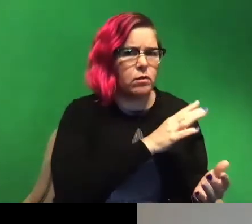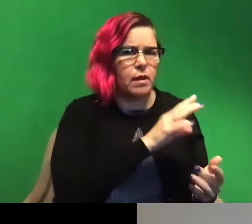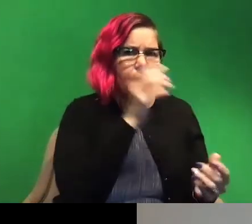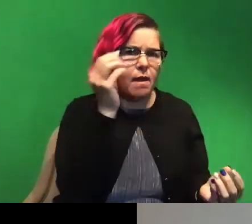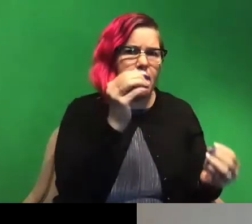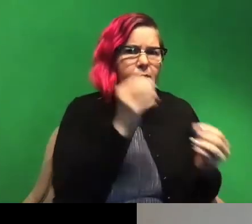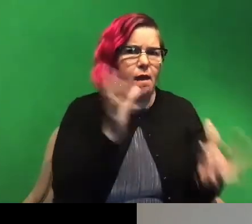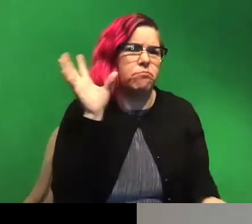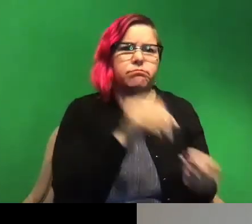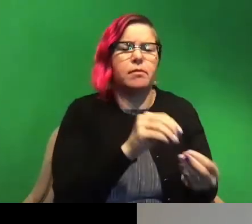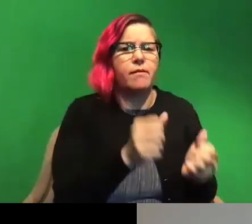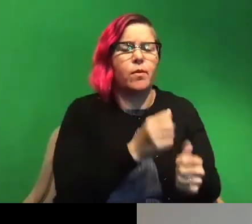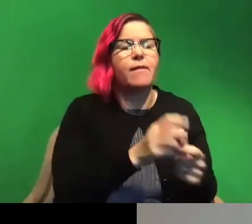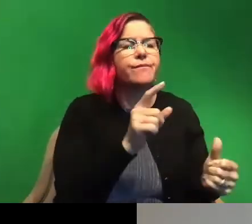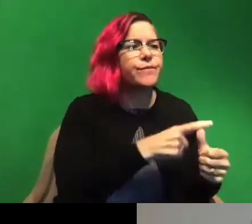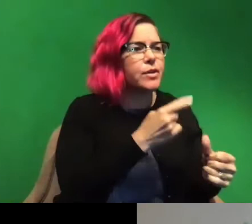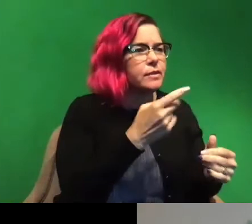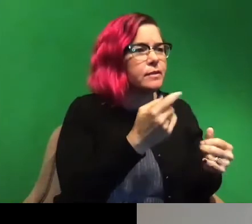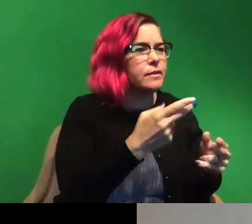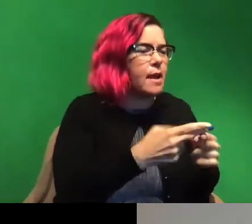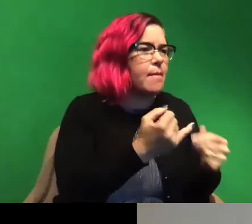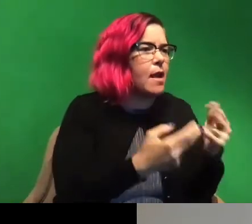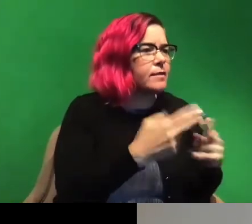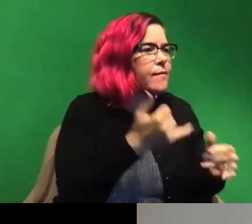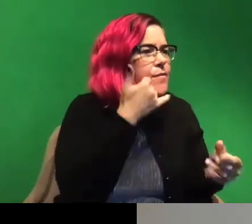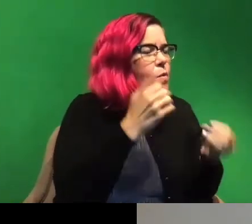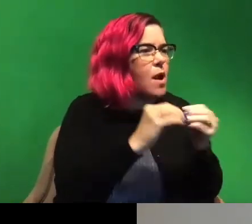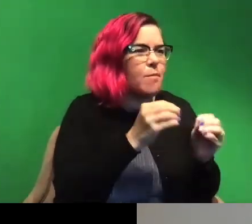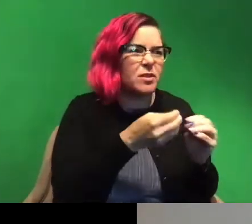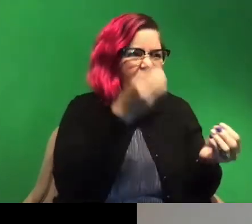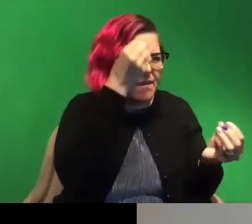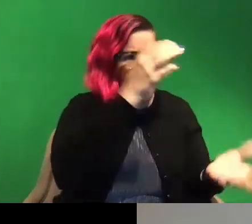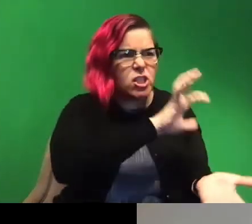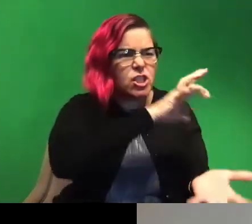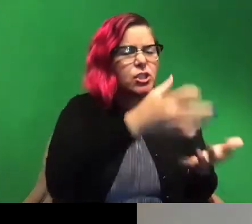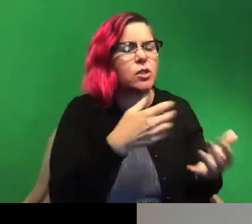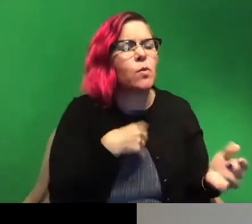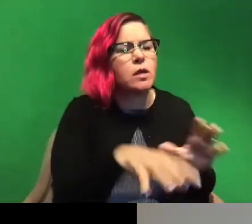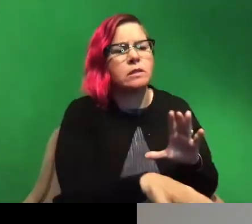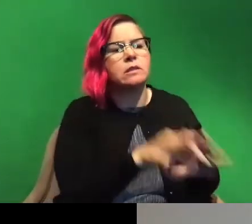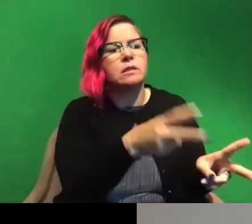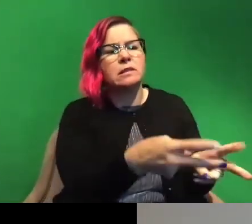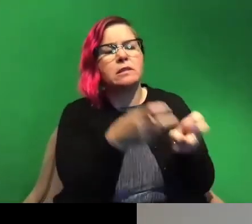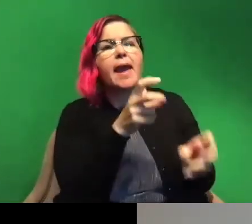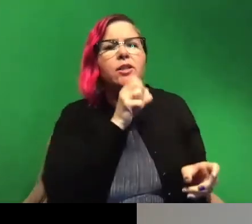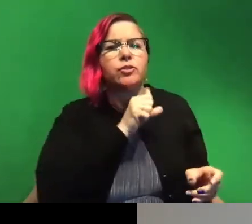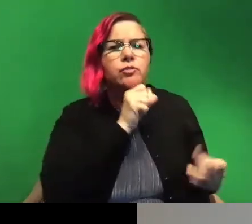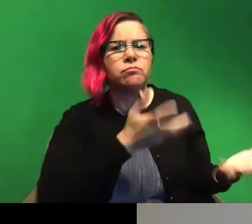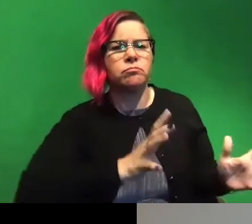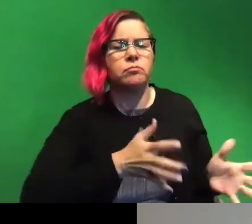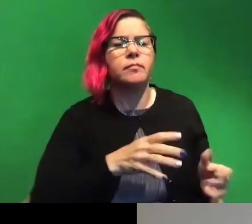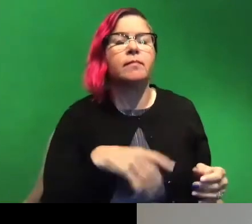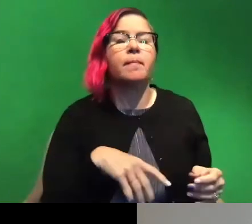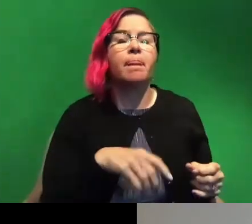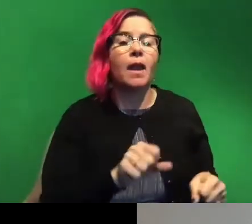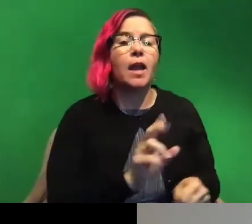have I have your first names, your last names, your phone numbers, all this stuff. Maybe I just want to find your ages in that spreadsheet. And so I can